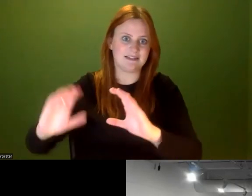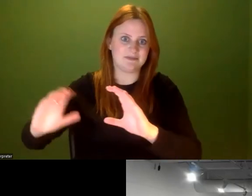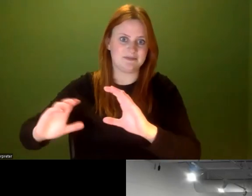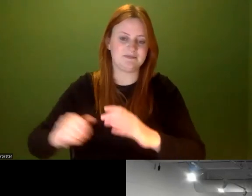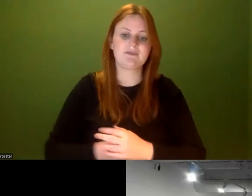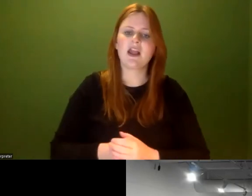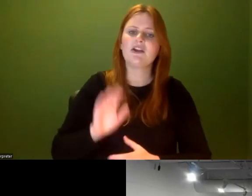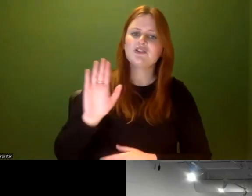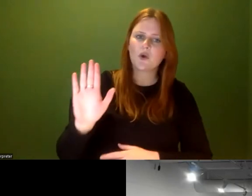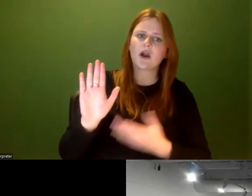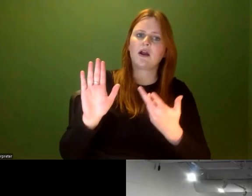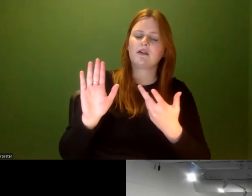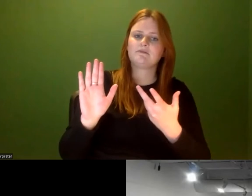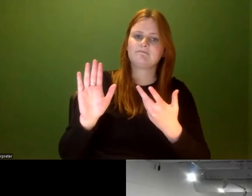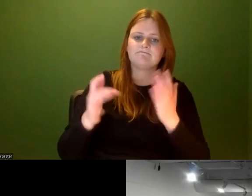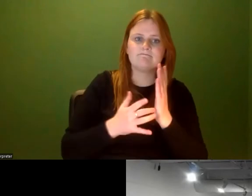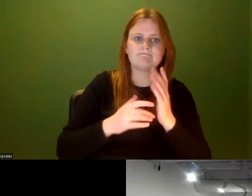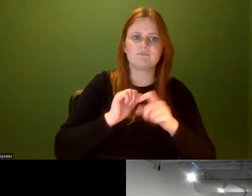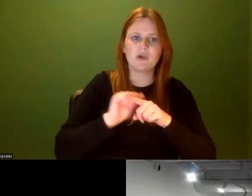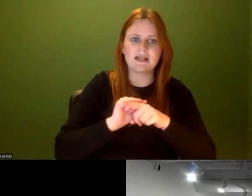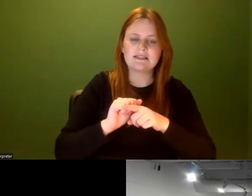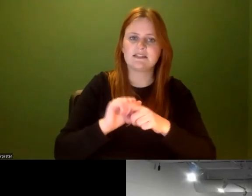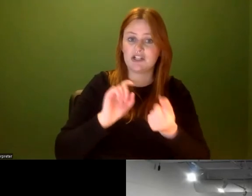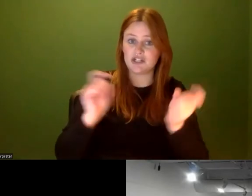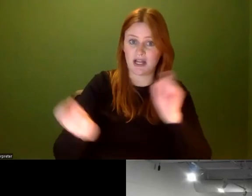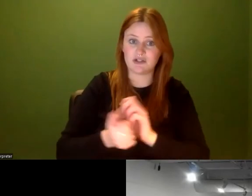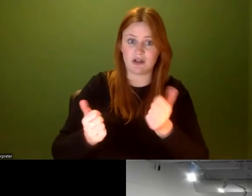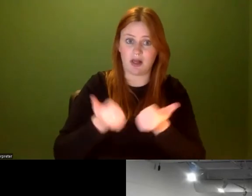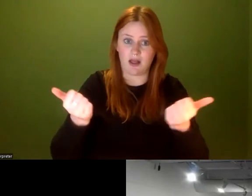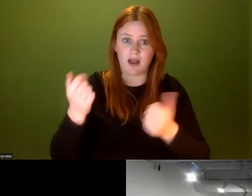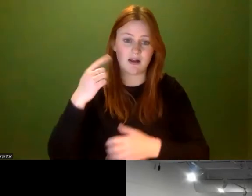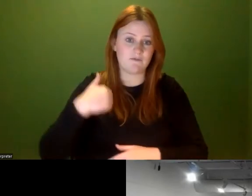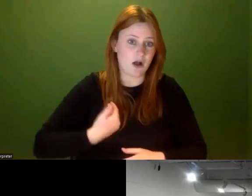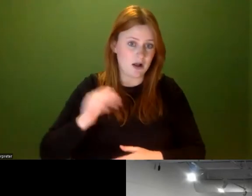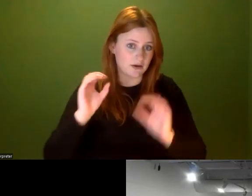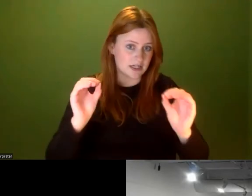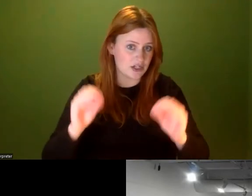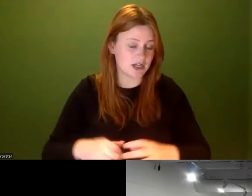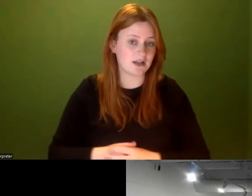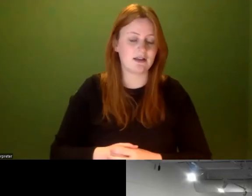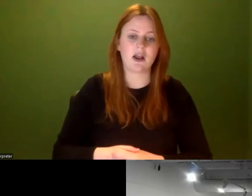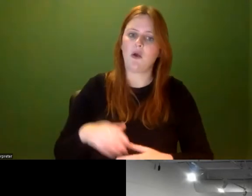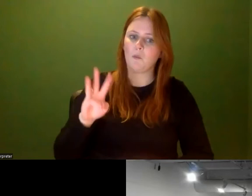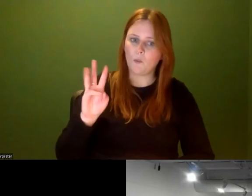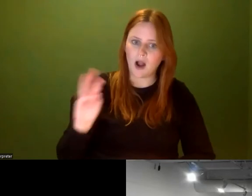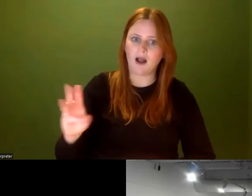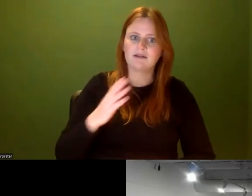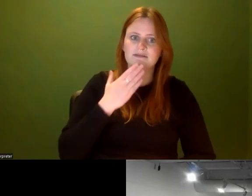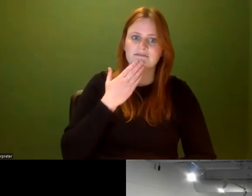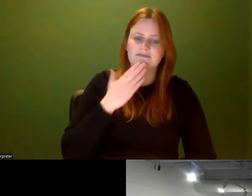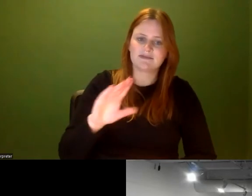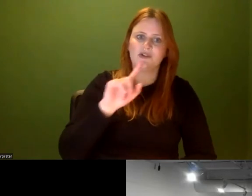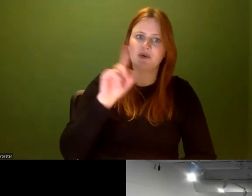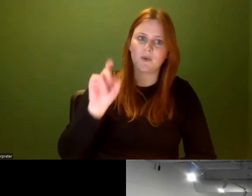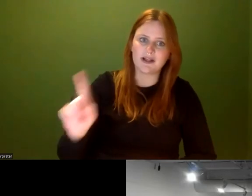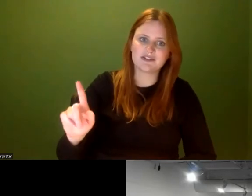changed a lot because of your teaching, Diana asks? Wow, that is an excellent question, Diana. I